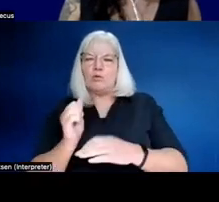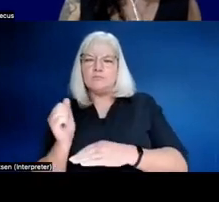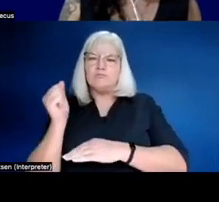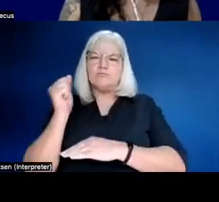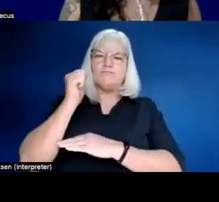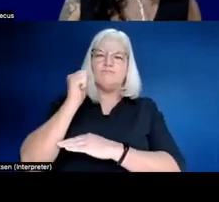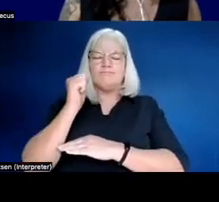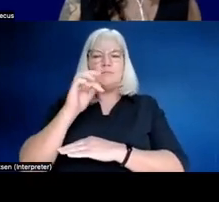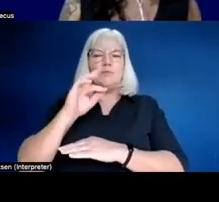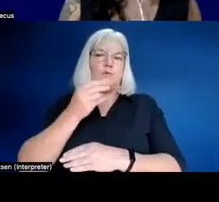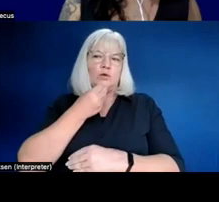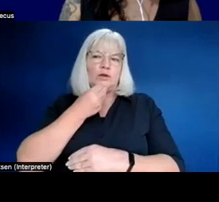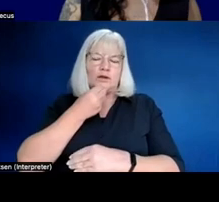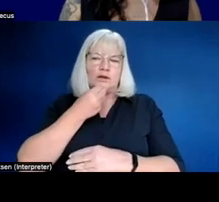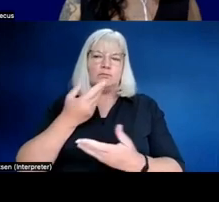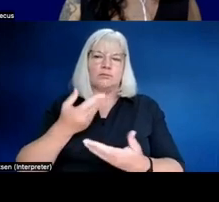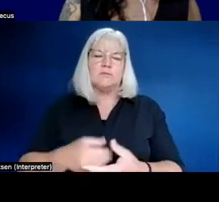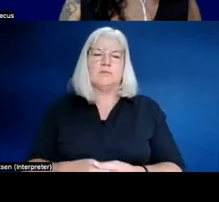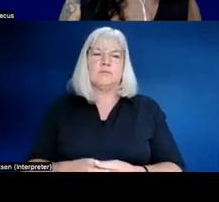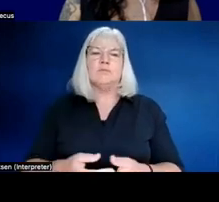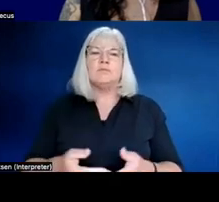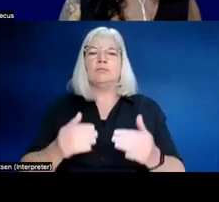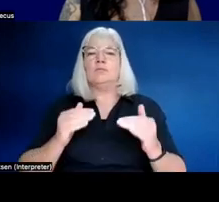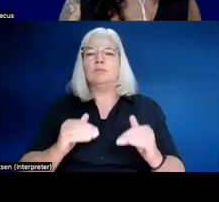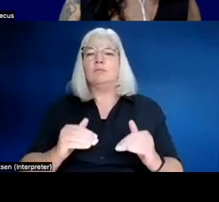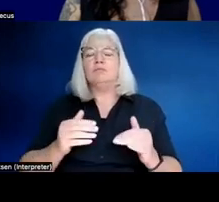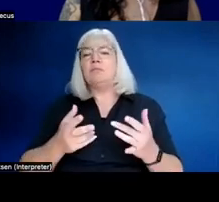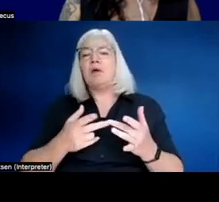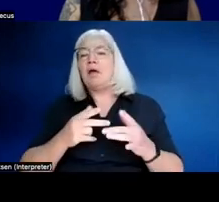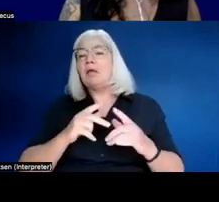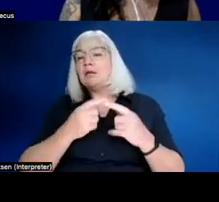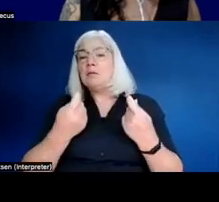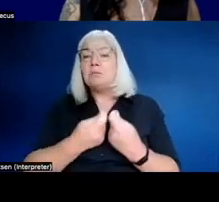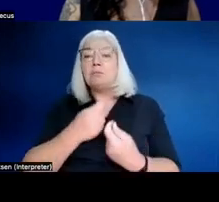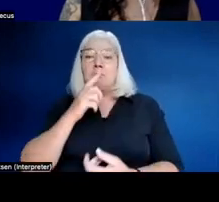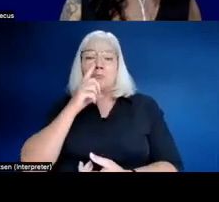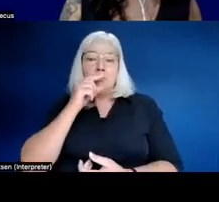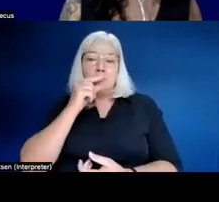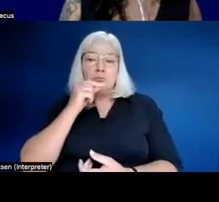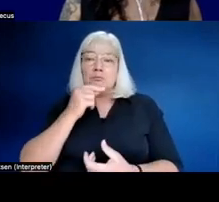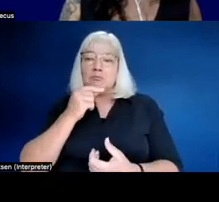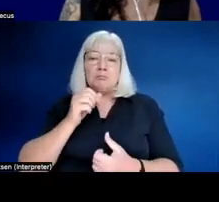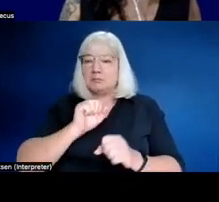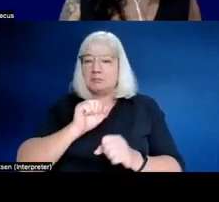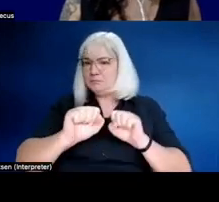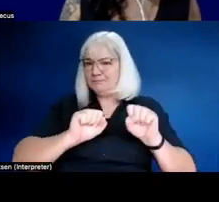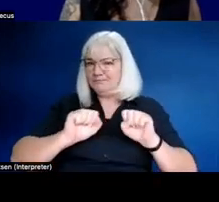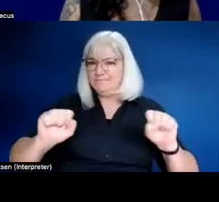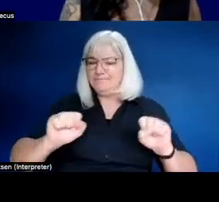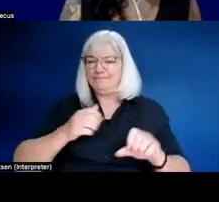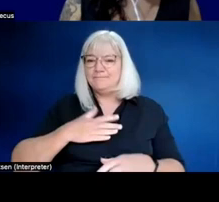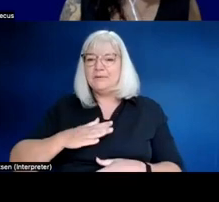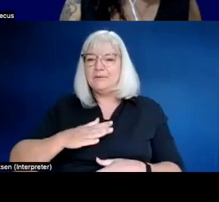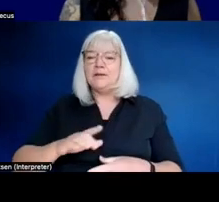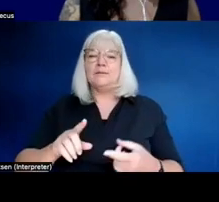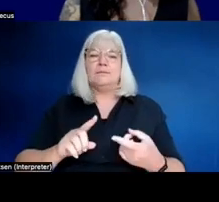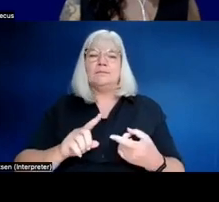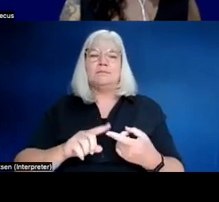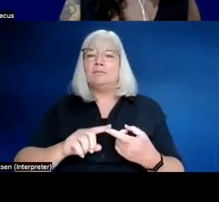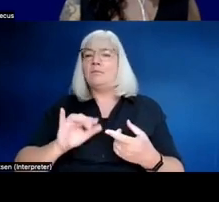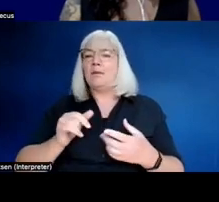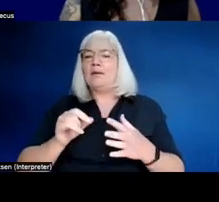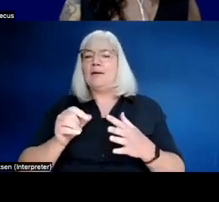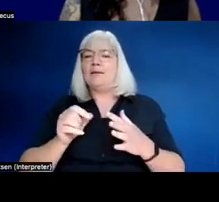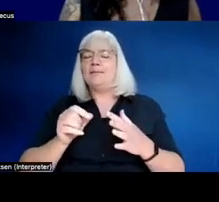A few other team members which may exist in this child's team, depending on their needs, will be medical oversight from a